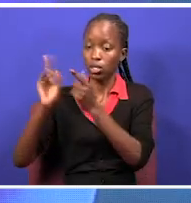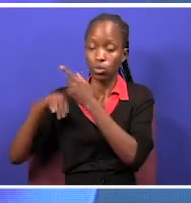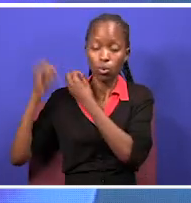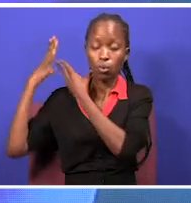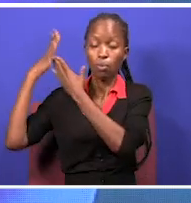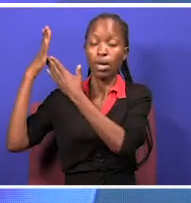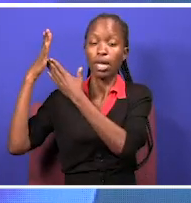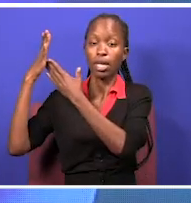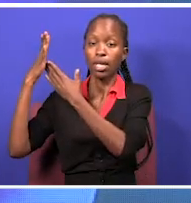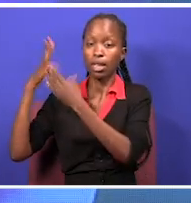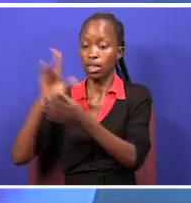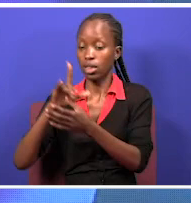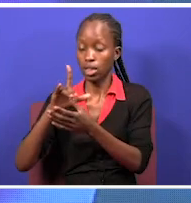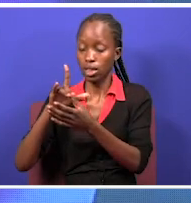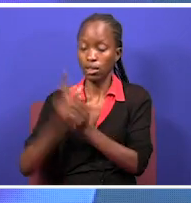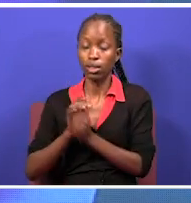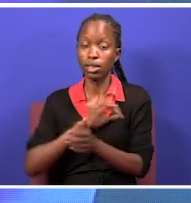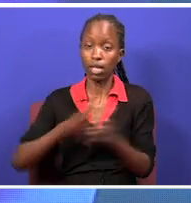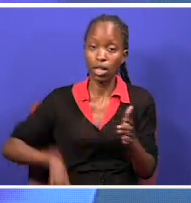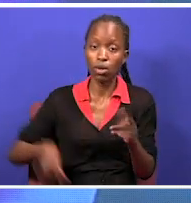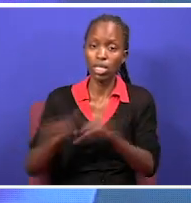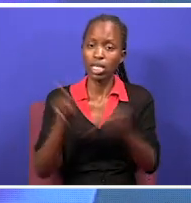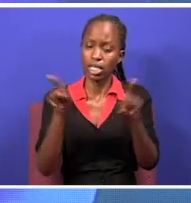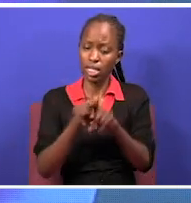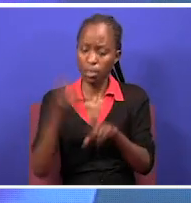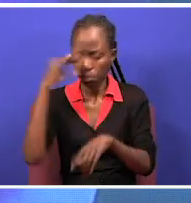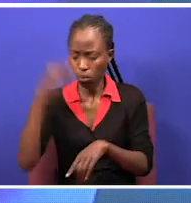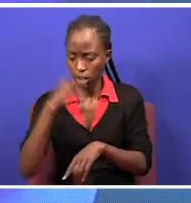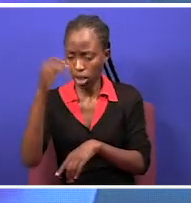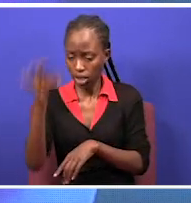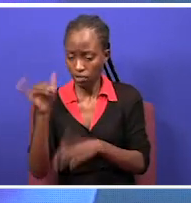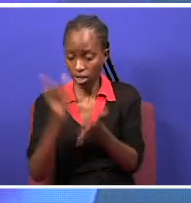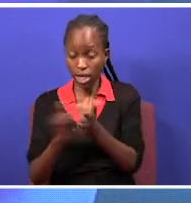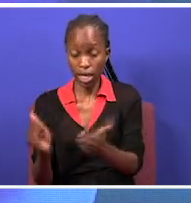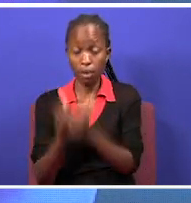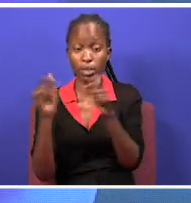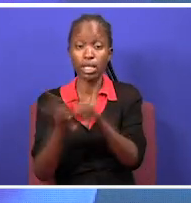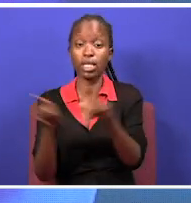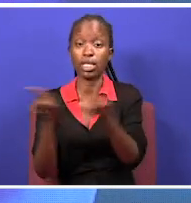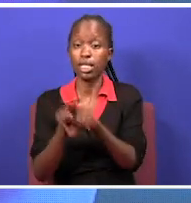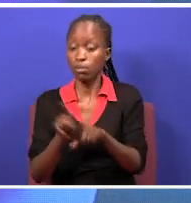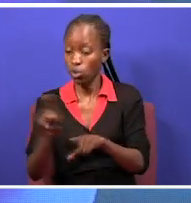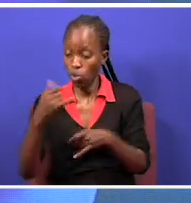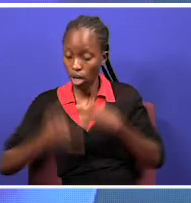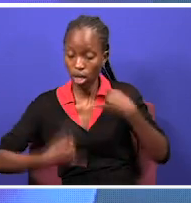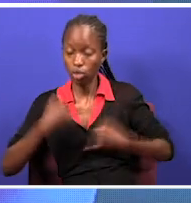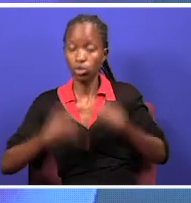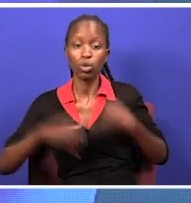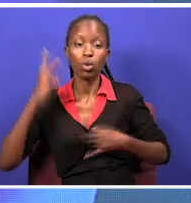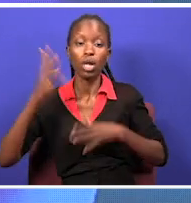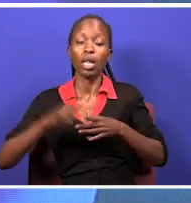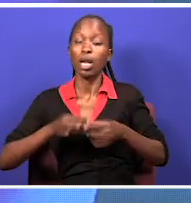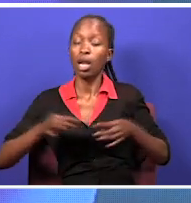ways. And then he says, if that happens, you will enjoy